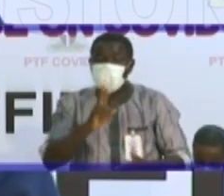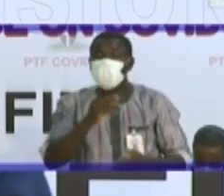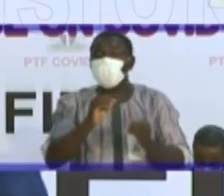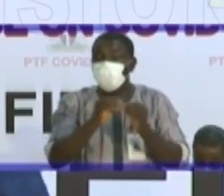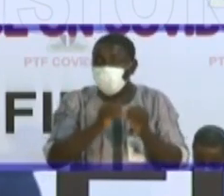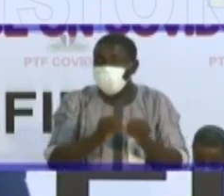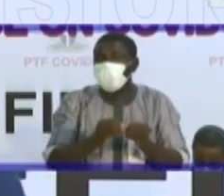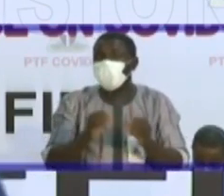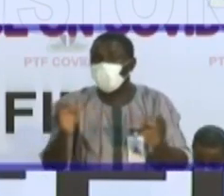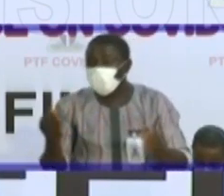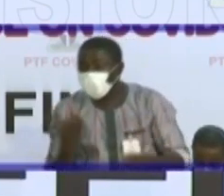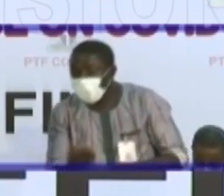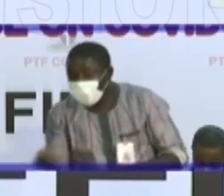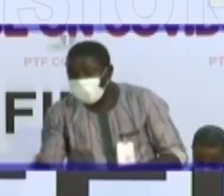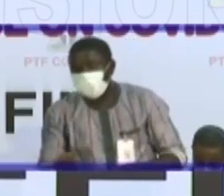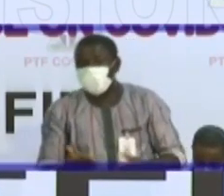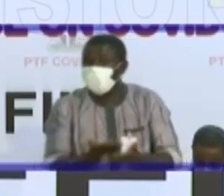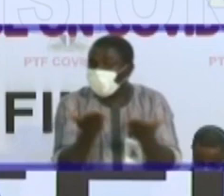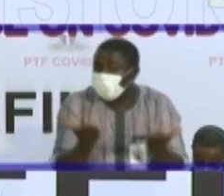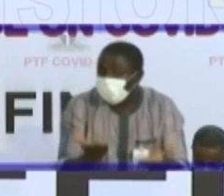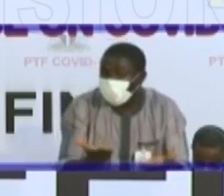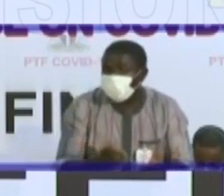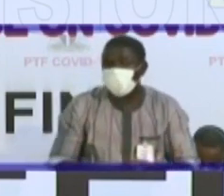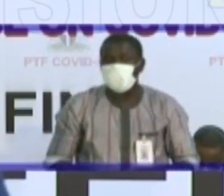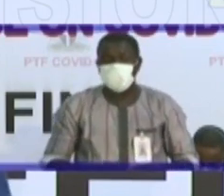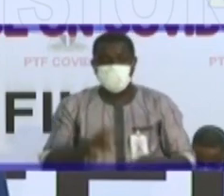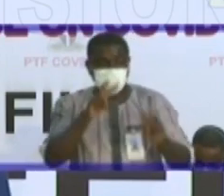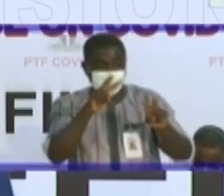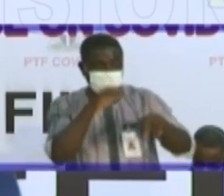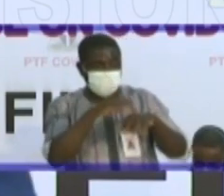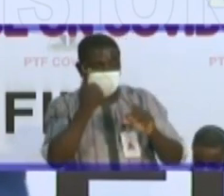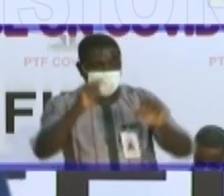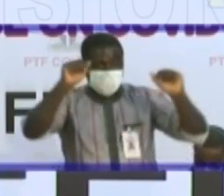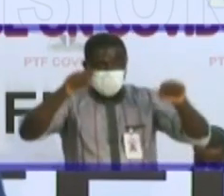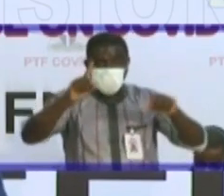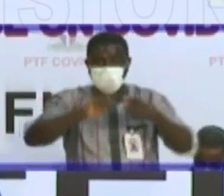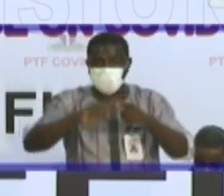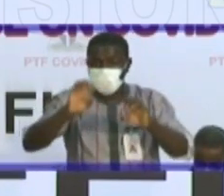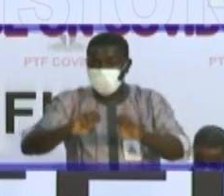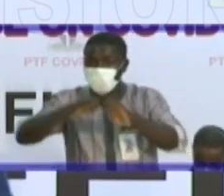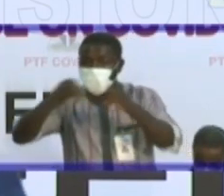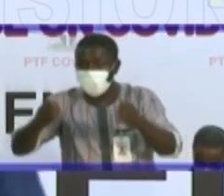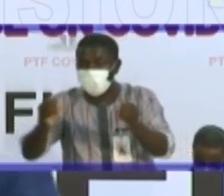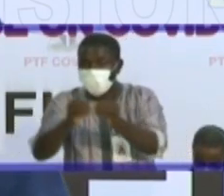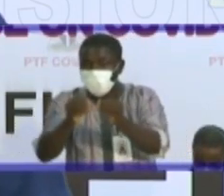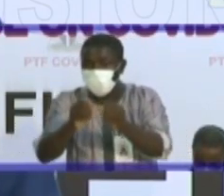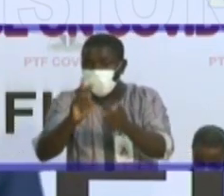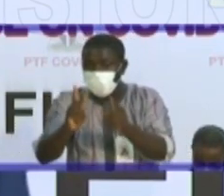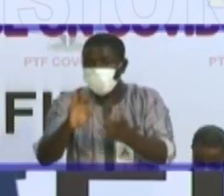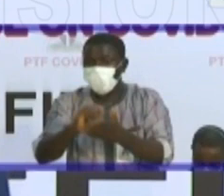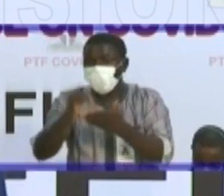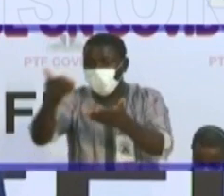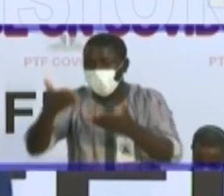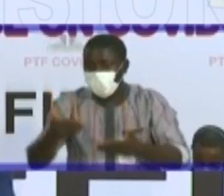become available, then of course we would, look at the possibility of expanding and increasing the numbers of people that we can